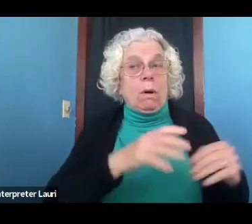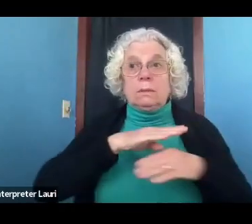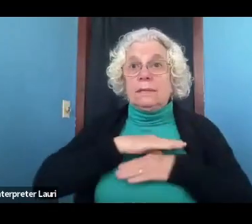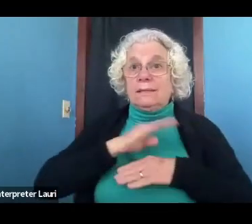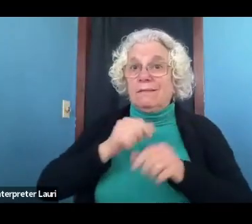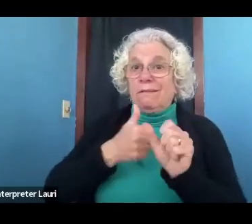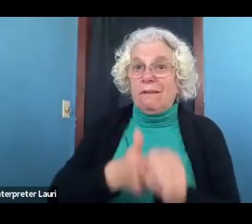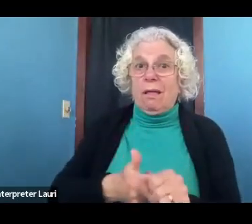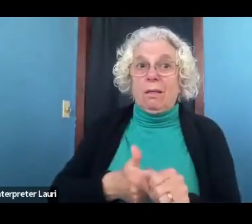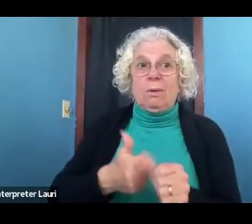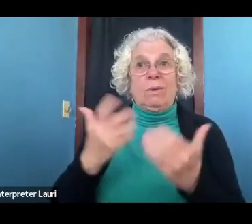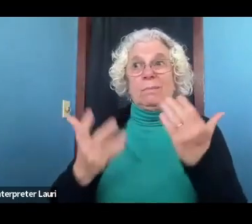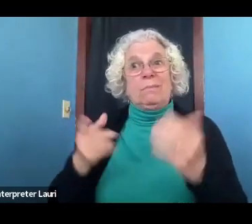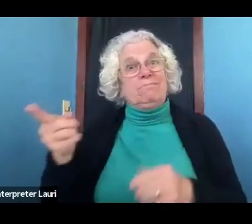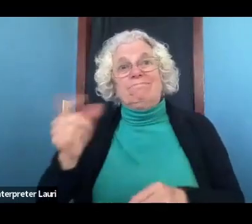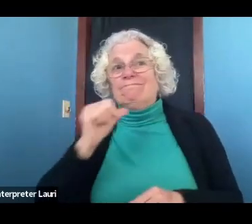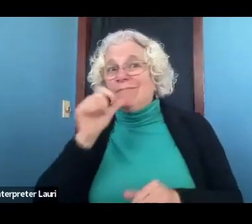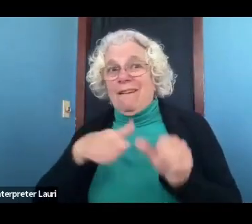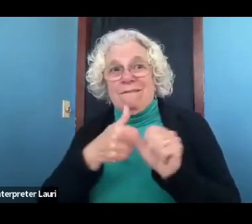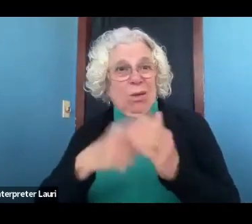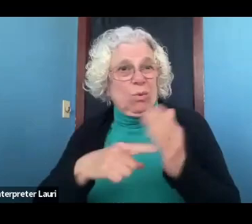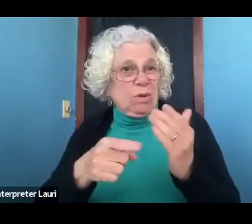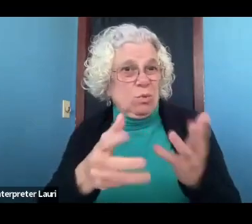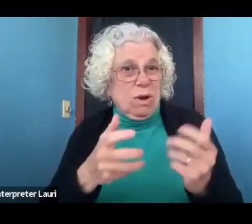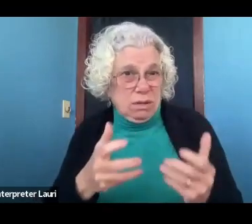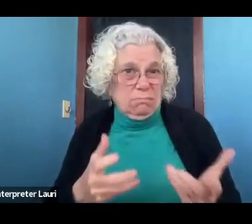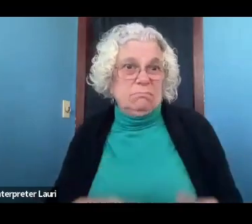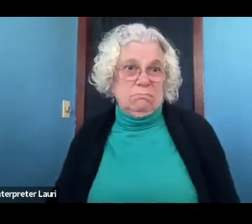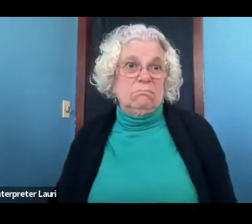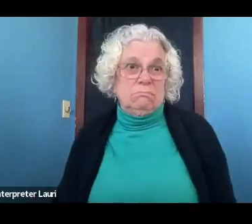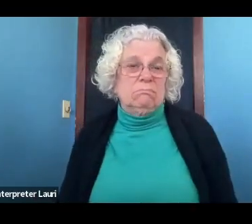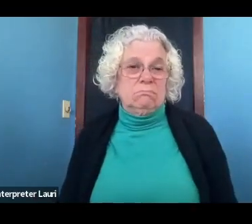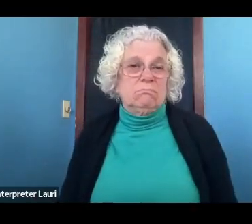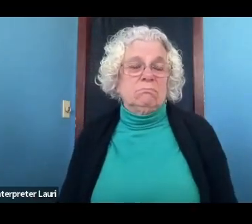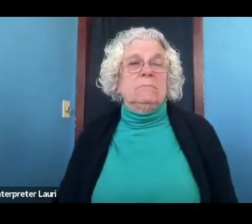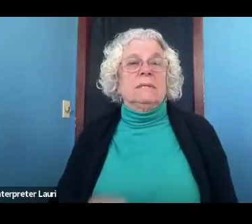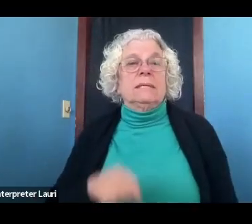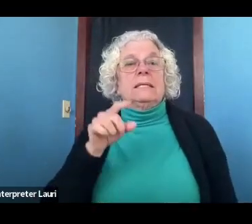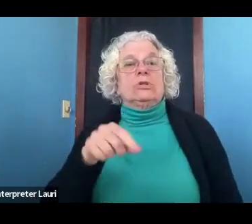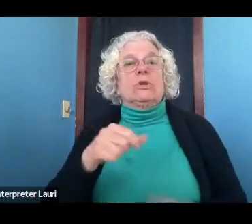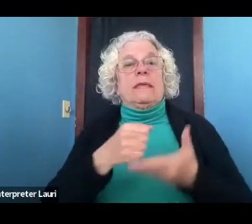unlucky and things could happen the way you don't want to happen. So